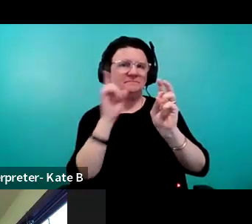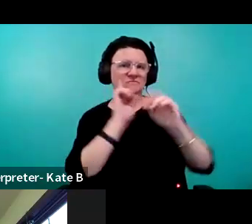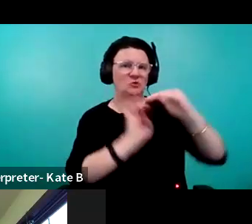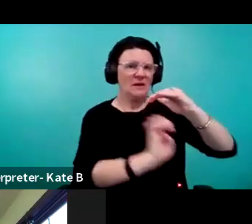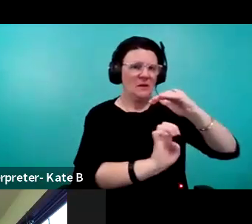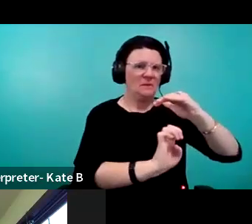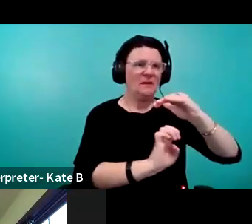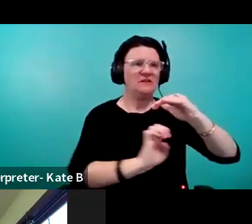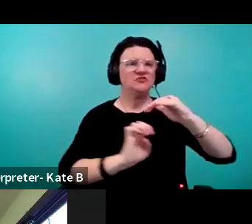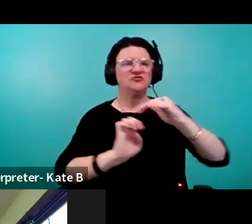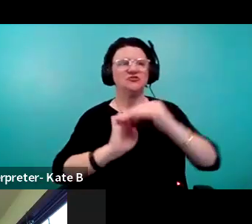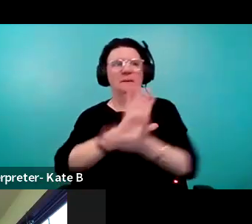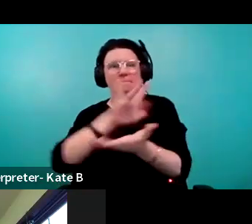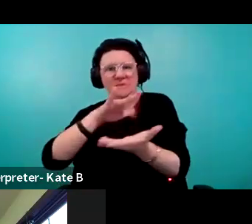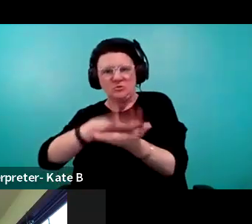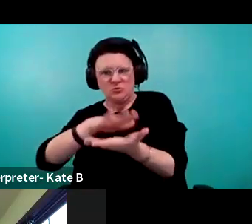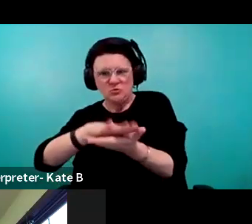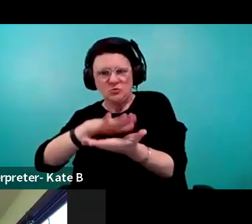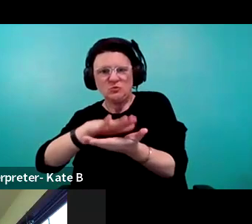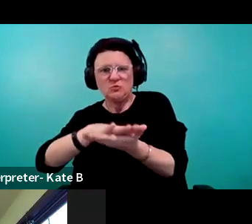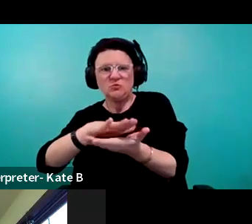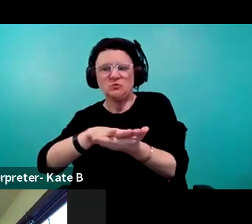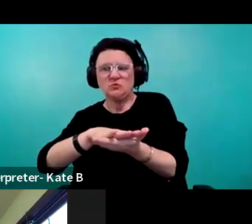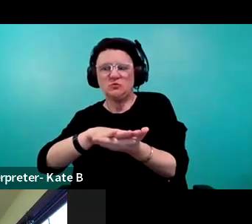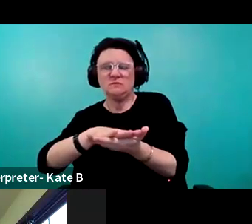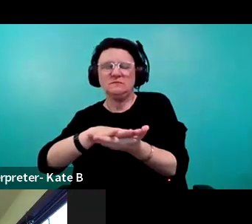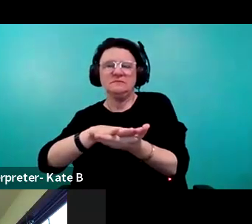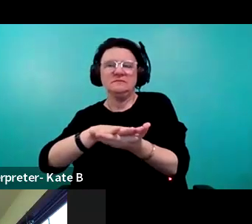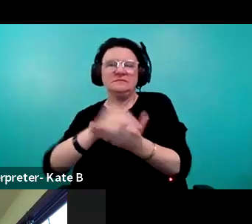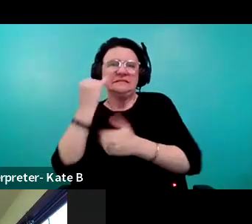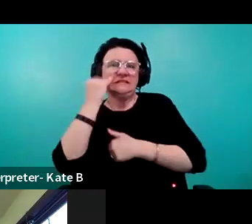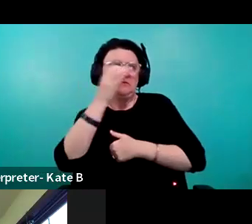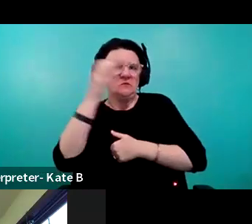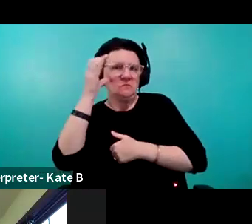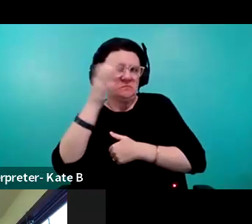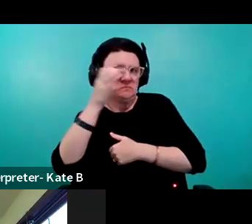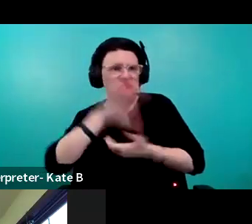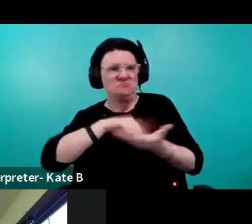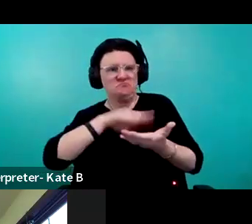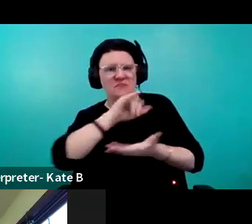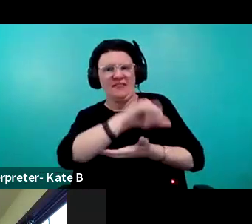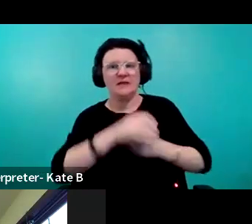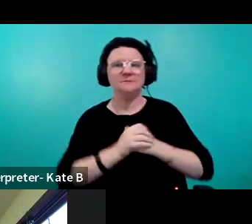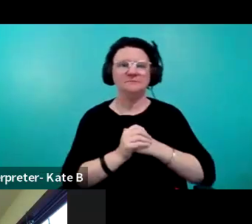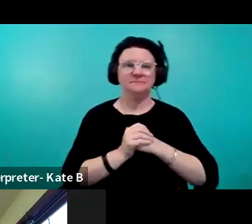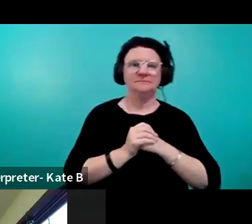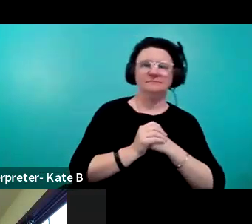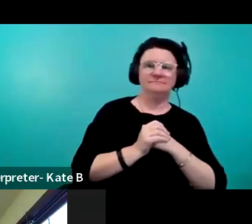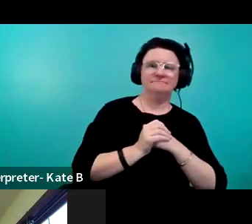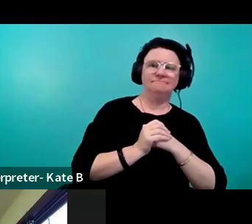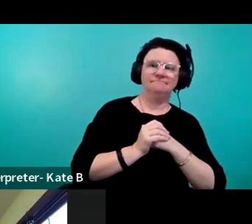elementary, secondary levels. If you're while you're listening and collecting those examples.